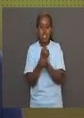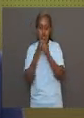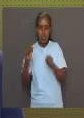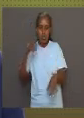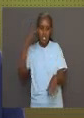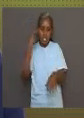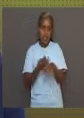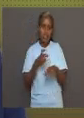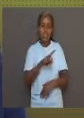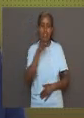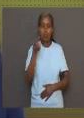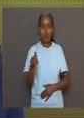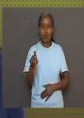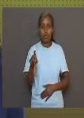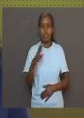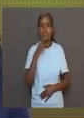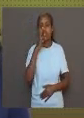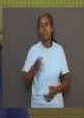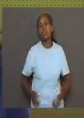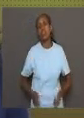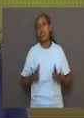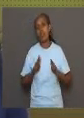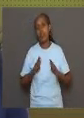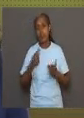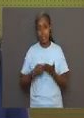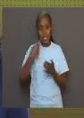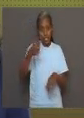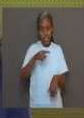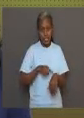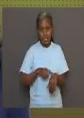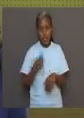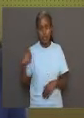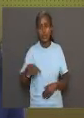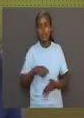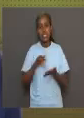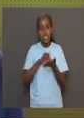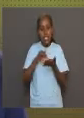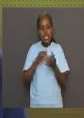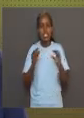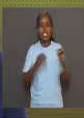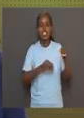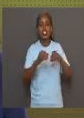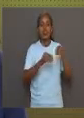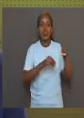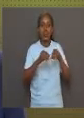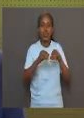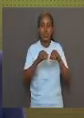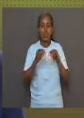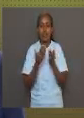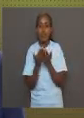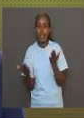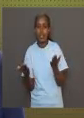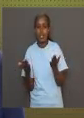solve difficult problems in real life. Next time, we will study the motions